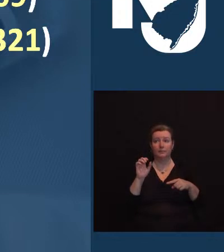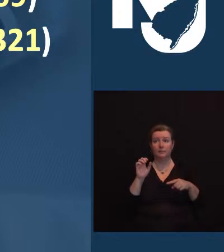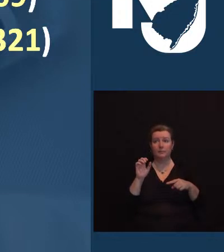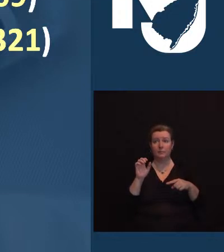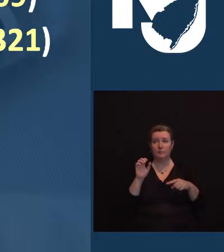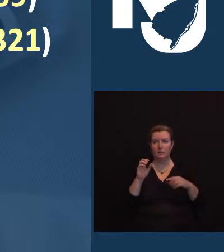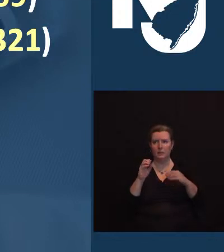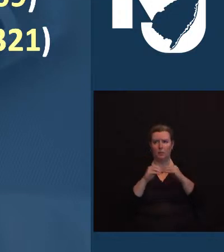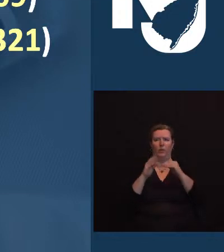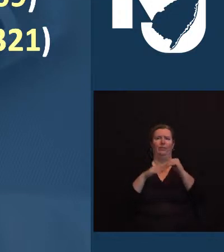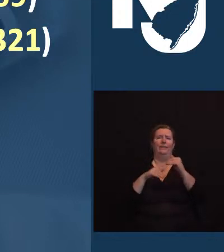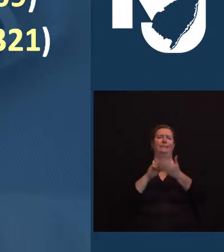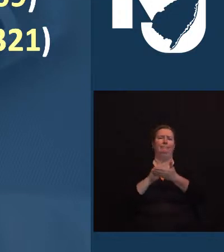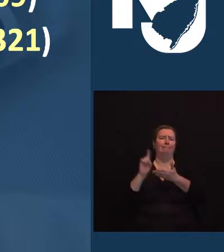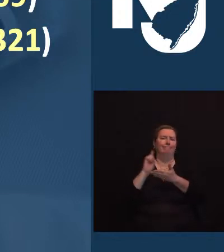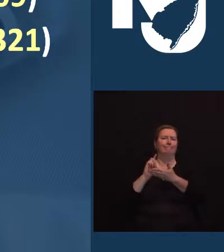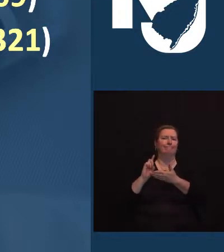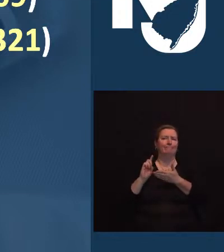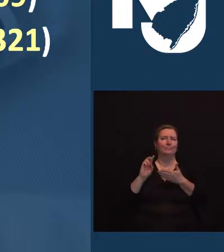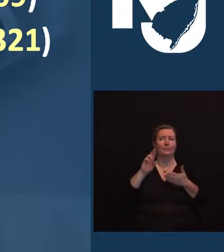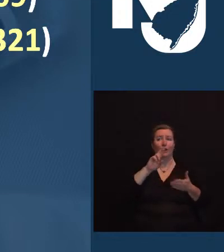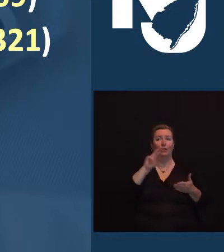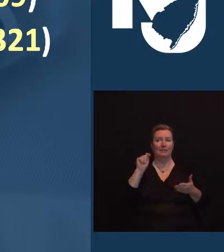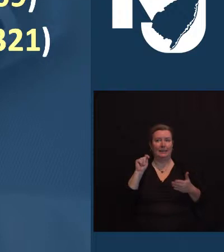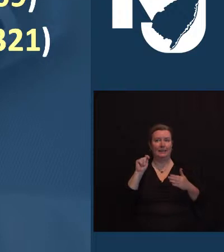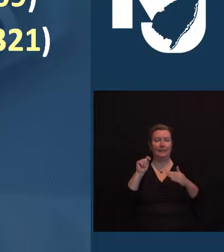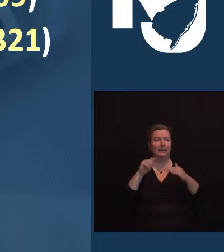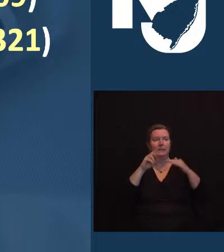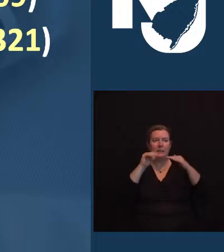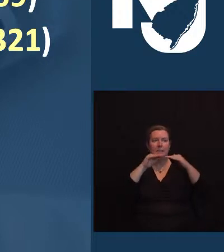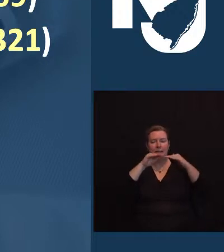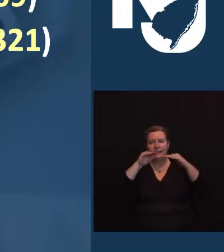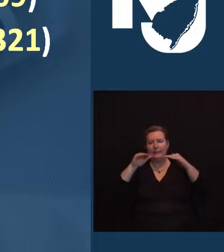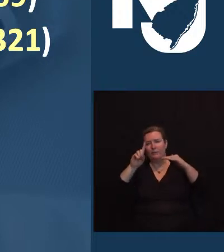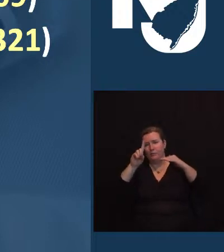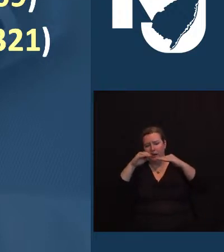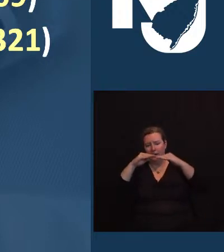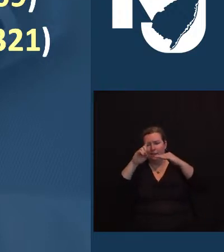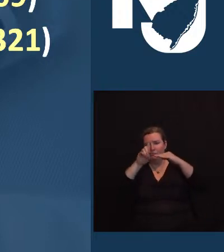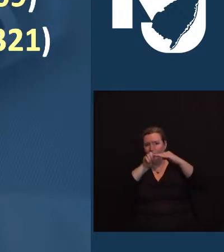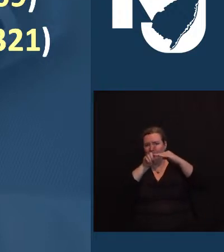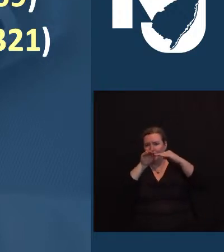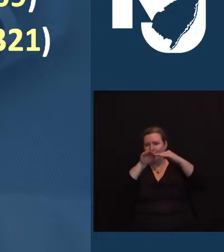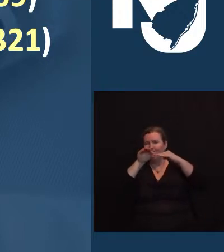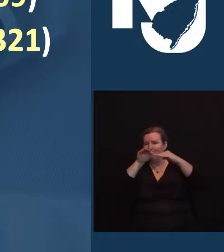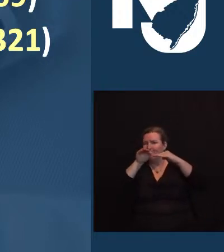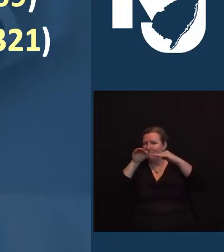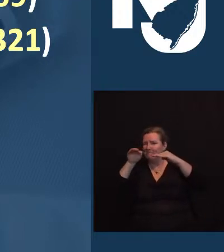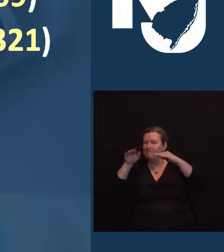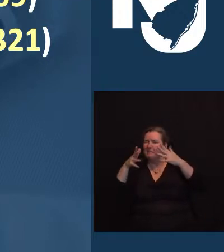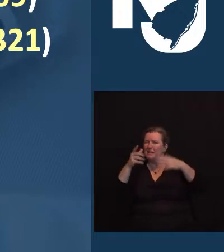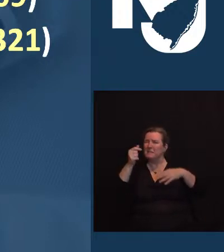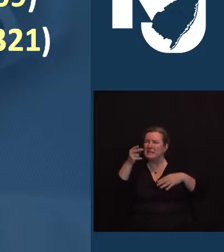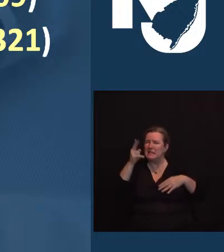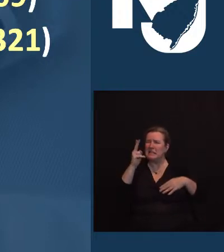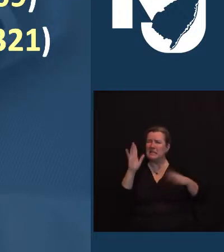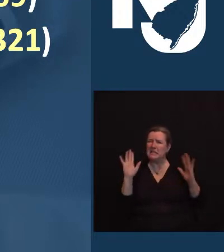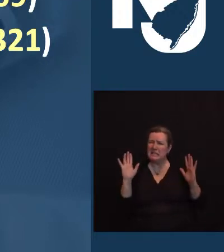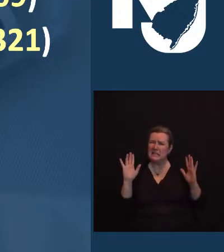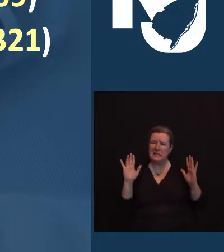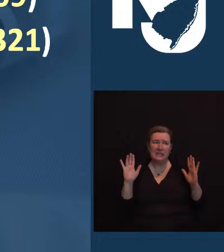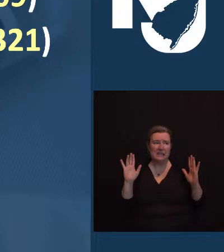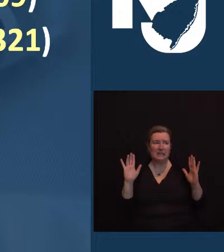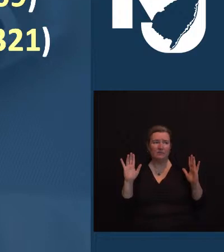rate of transmission, which has moderated a bit, which is good news over the past couple of weeks, but still signifies a significant rate of